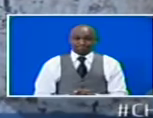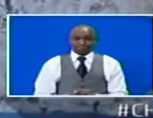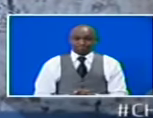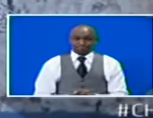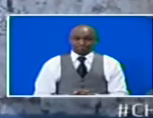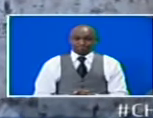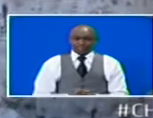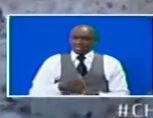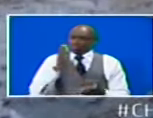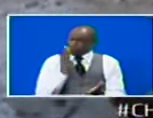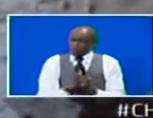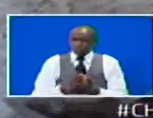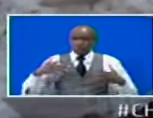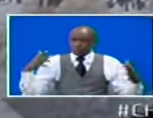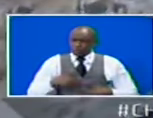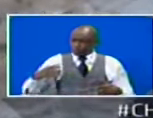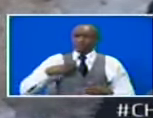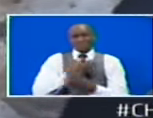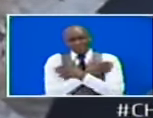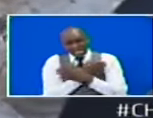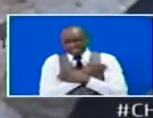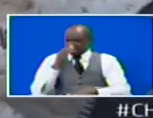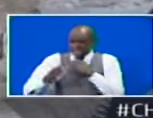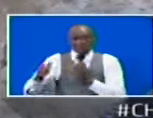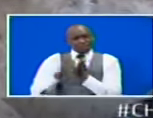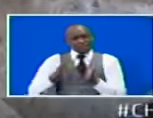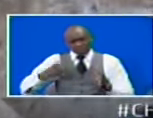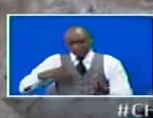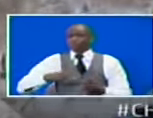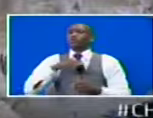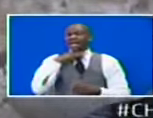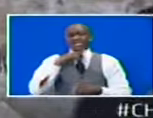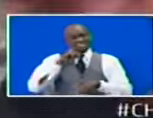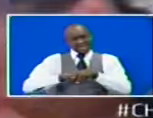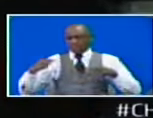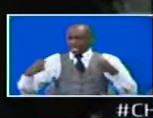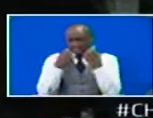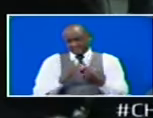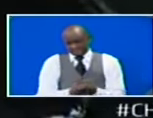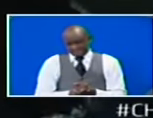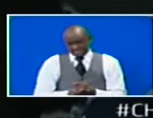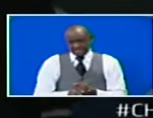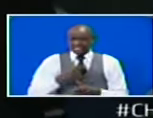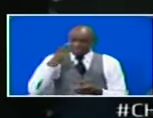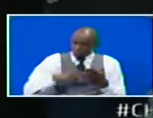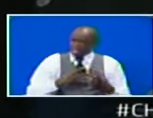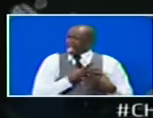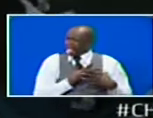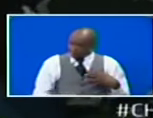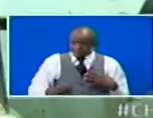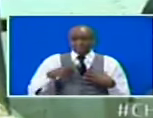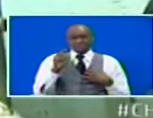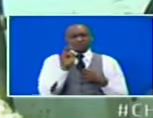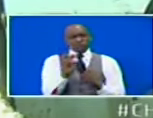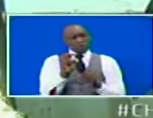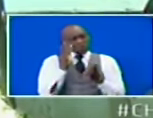The harsh reality for friends and relatives of the victims of the early Saturday morning accident a tragedy brought closer home